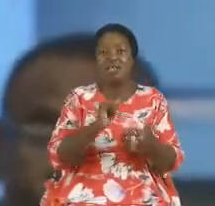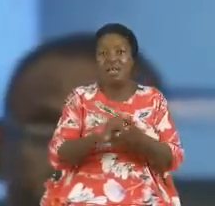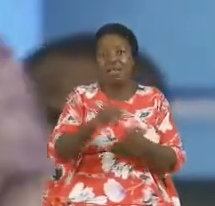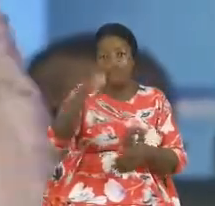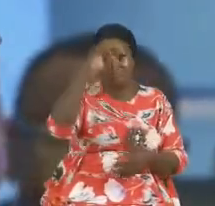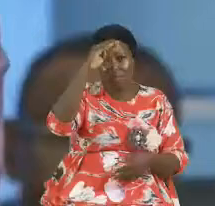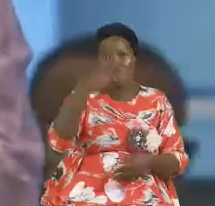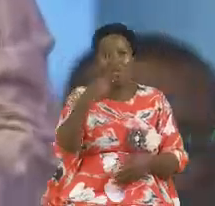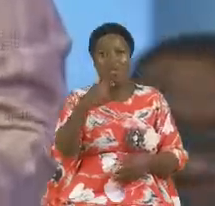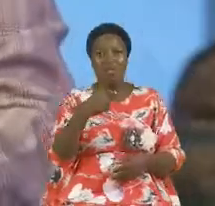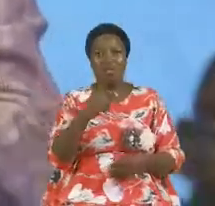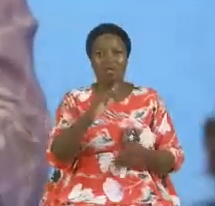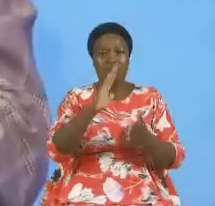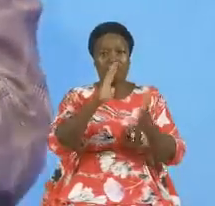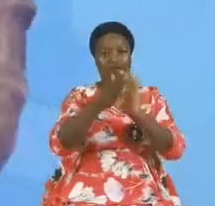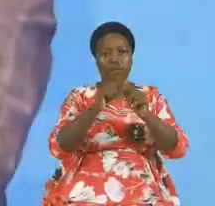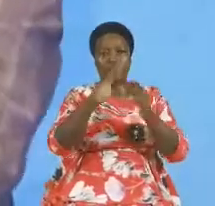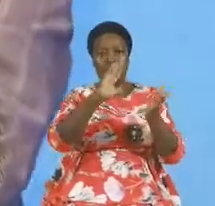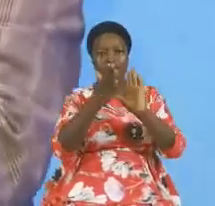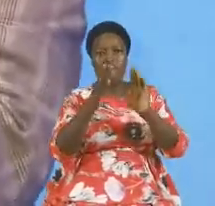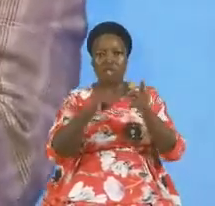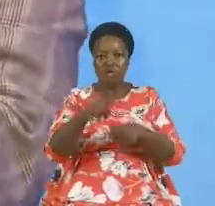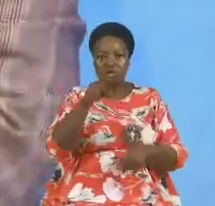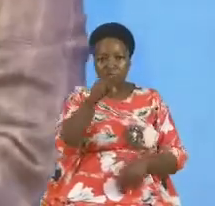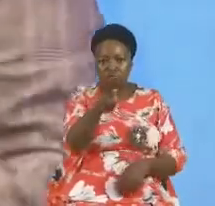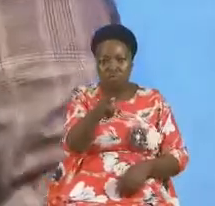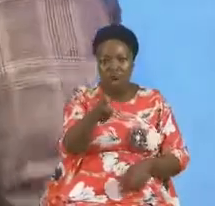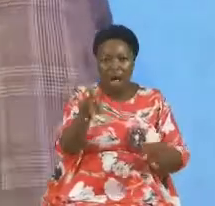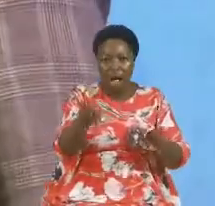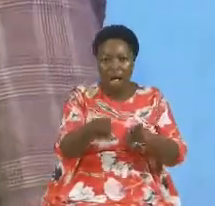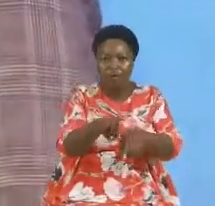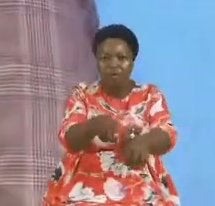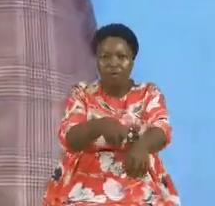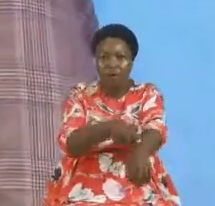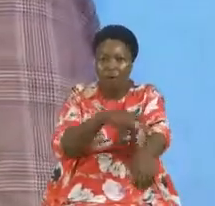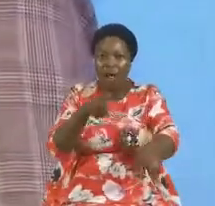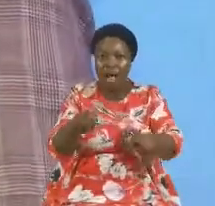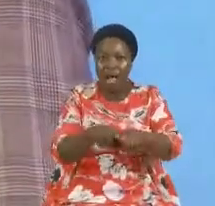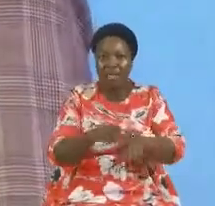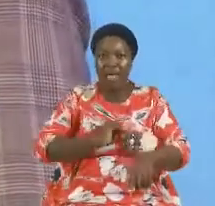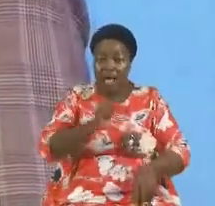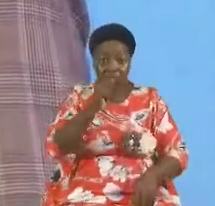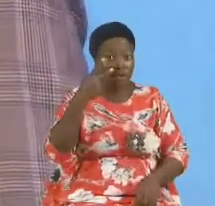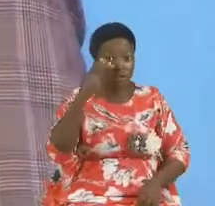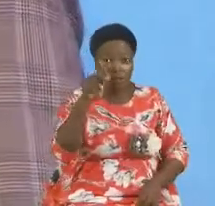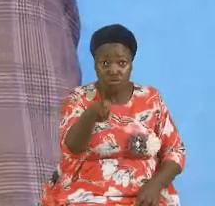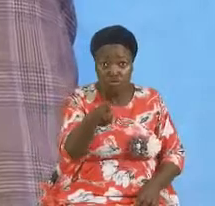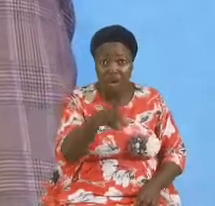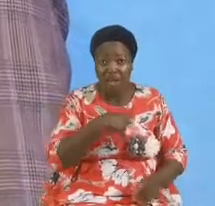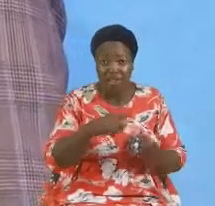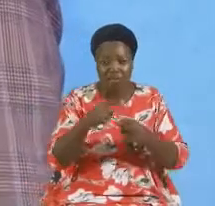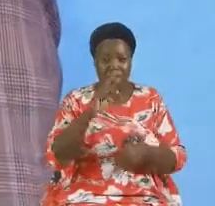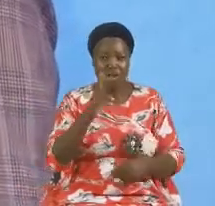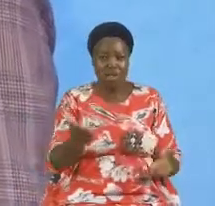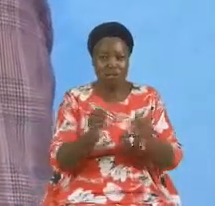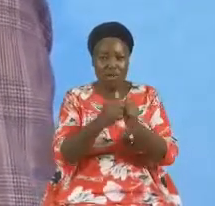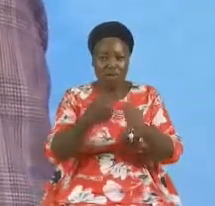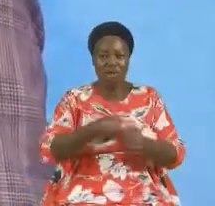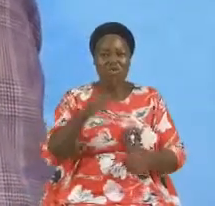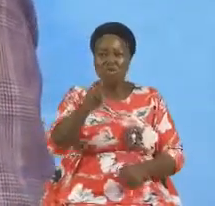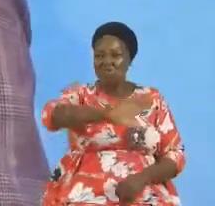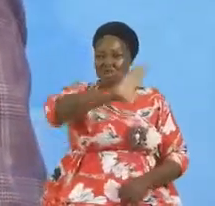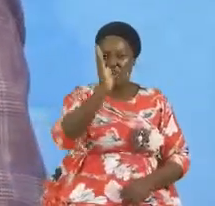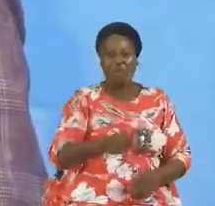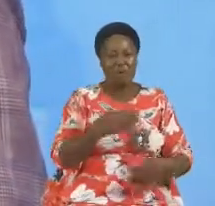himself. And the man will say face to face, you, as long as